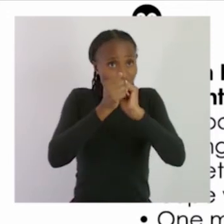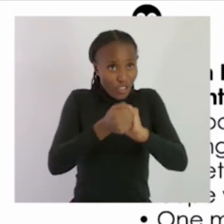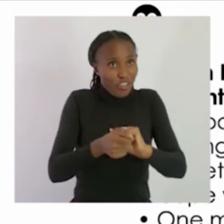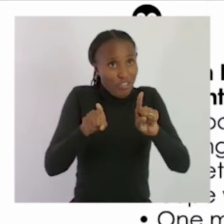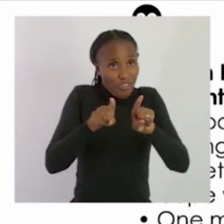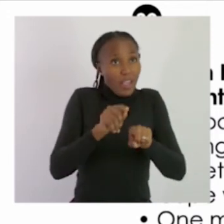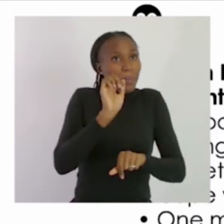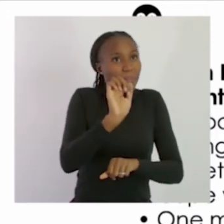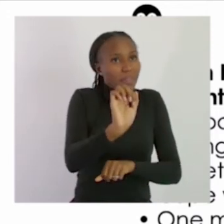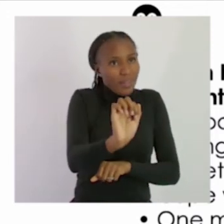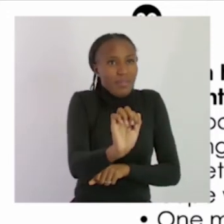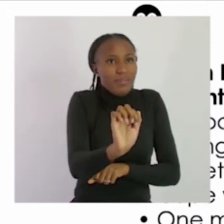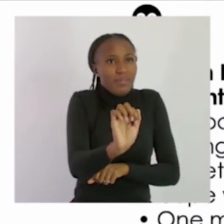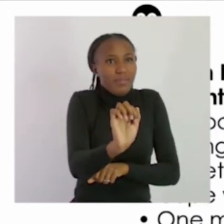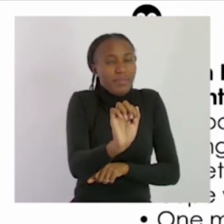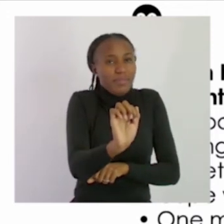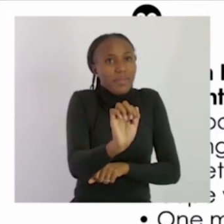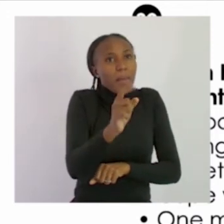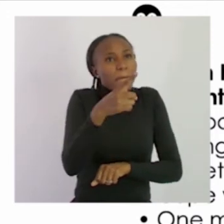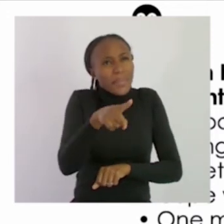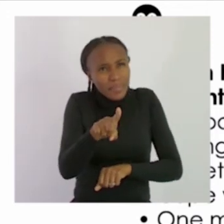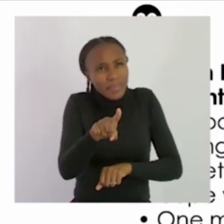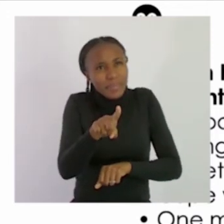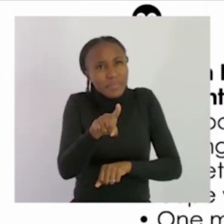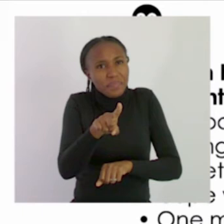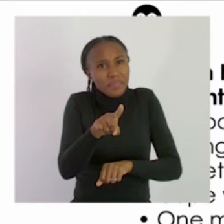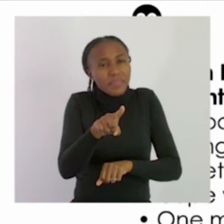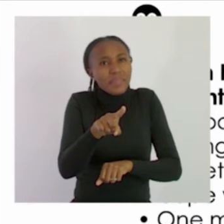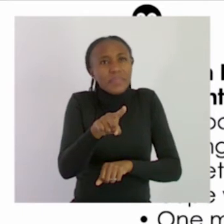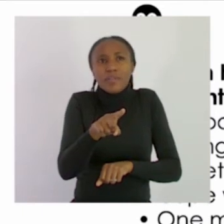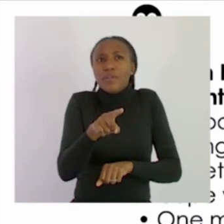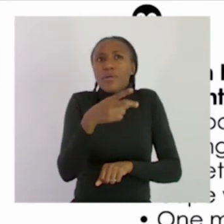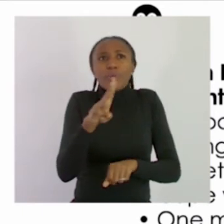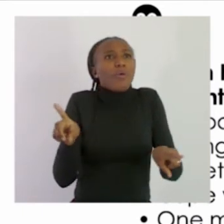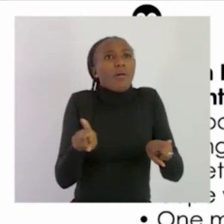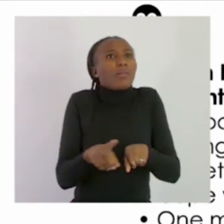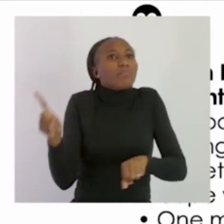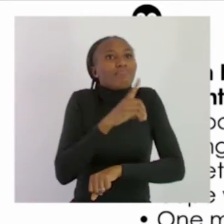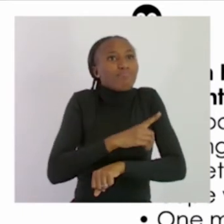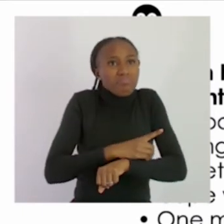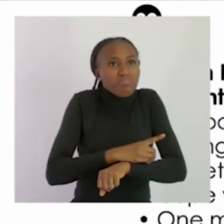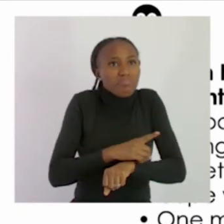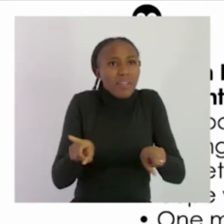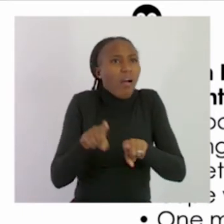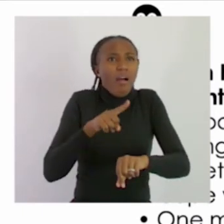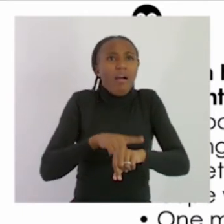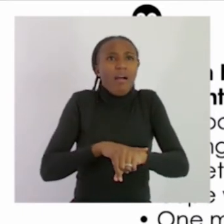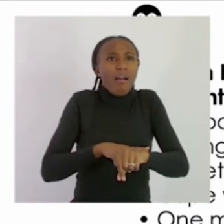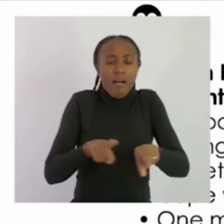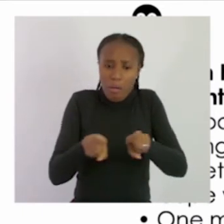mine through life. But it doesn't happen at the same time or at the same